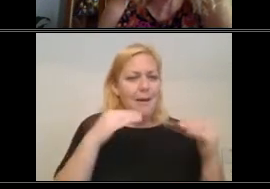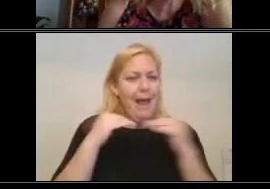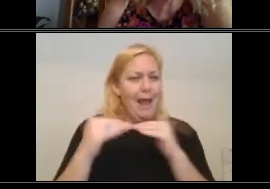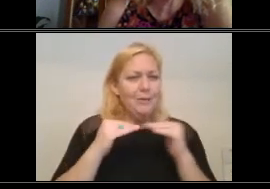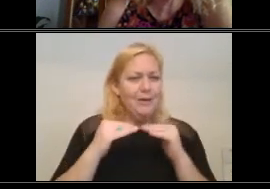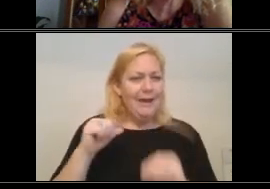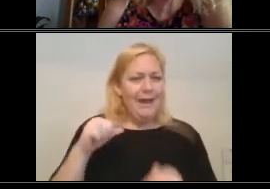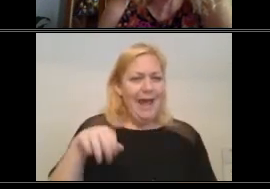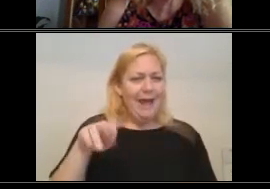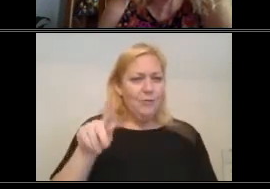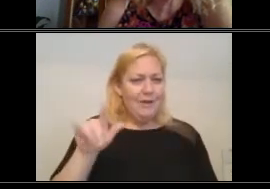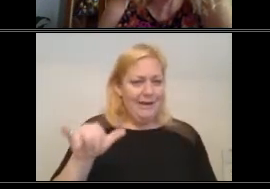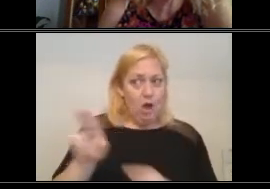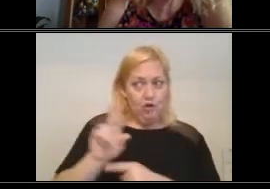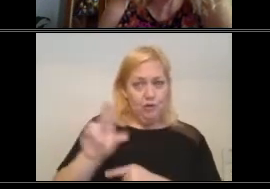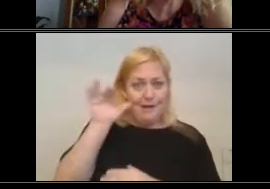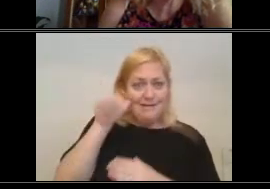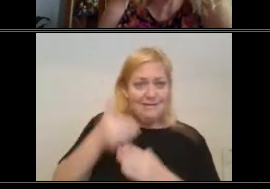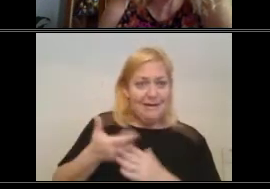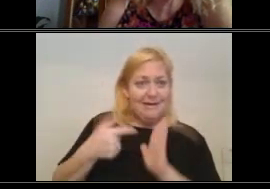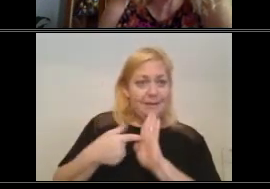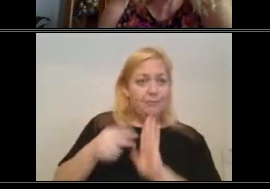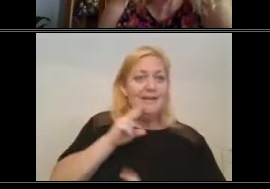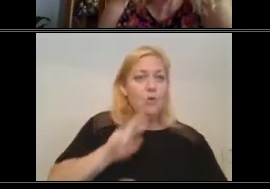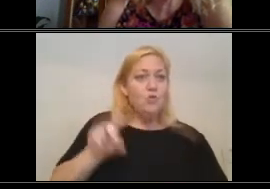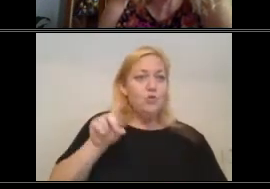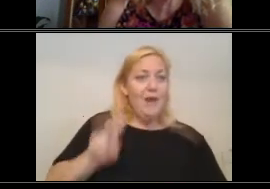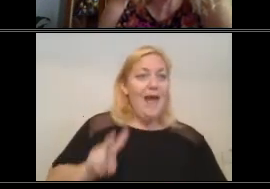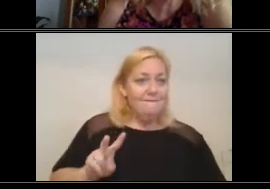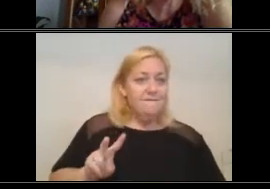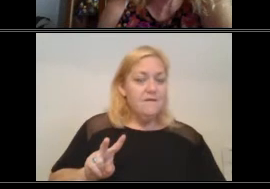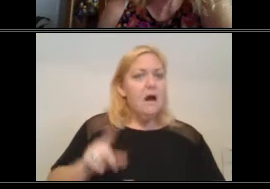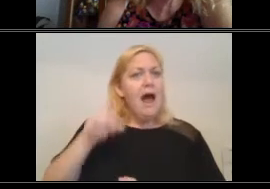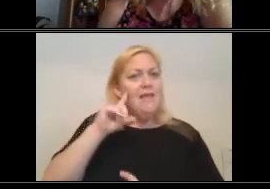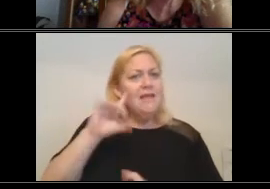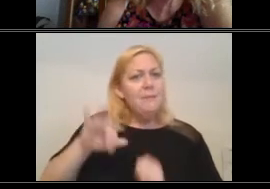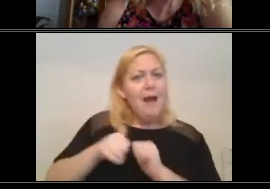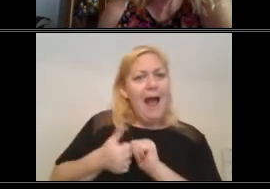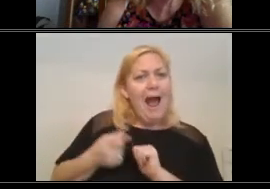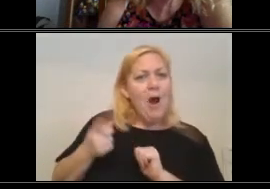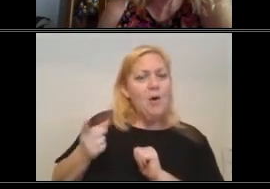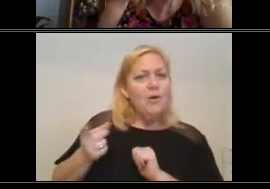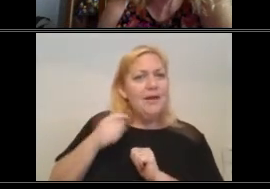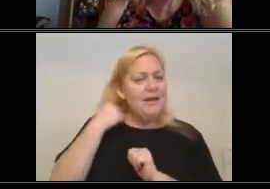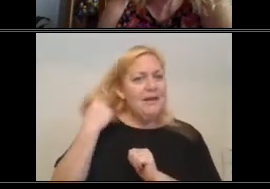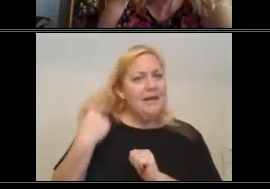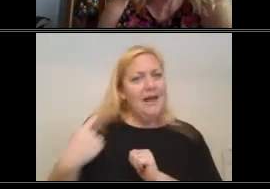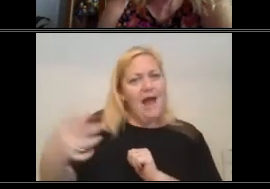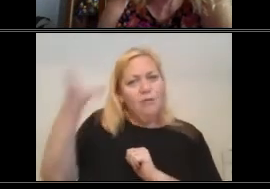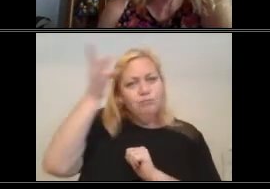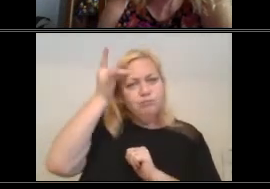I'll use my son as an example. He's 2.5, and I think about how important mobility is and movement is for